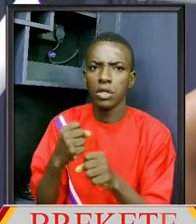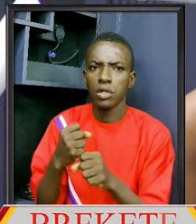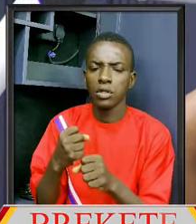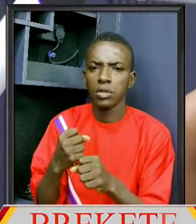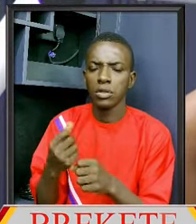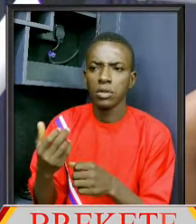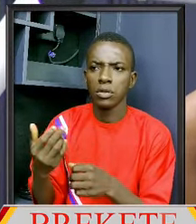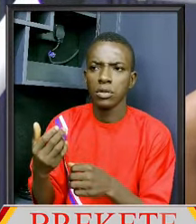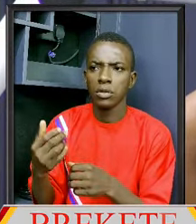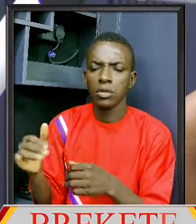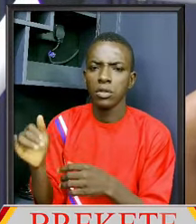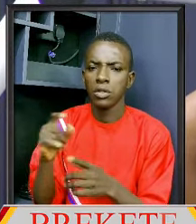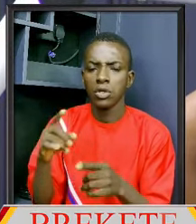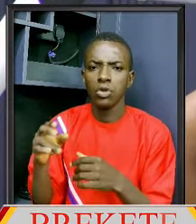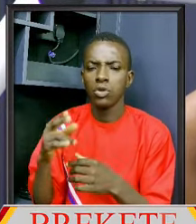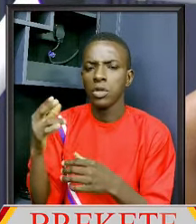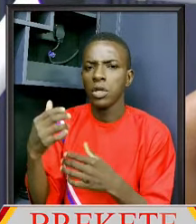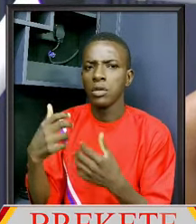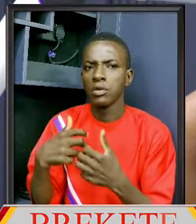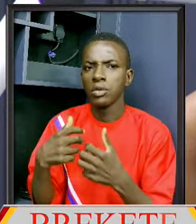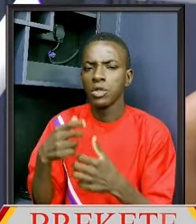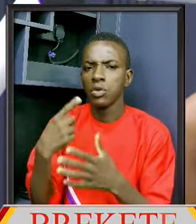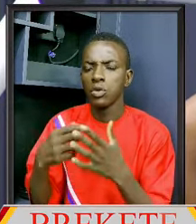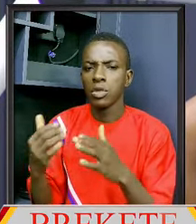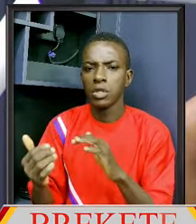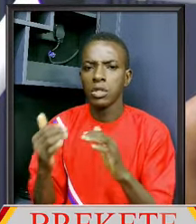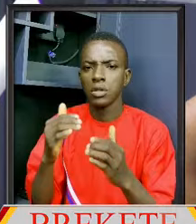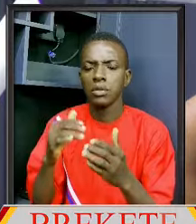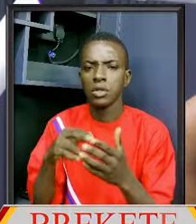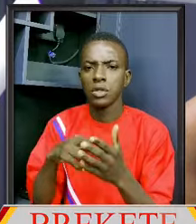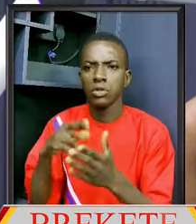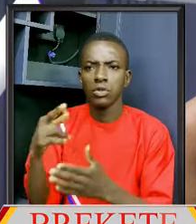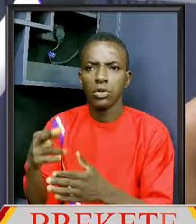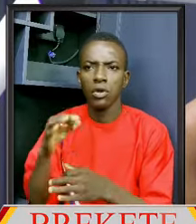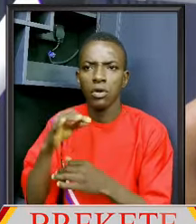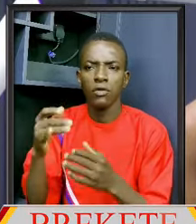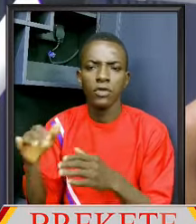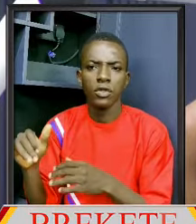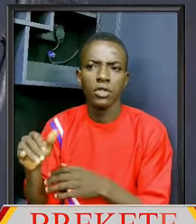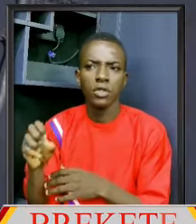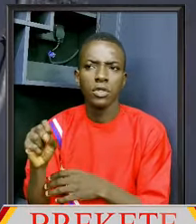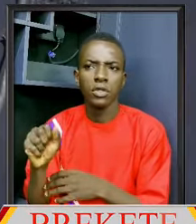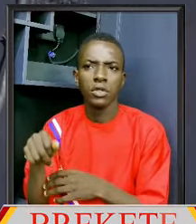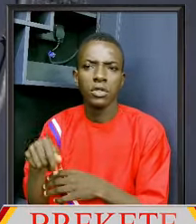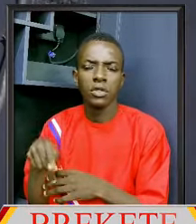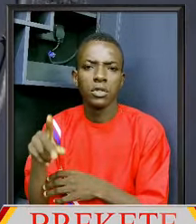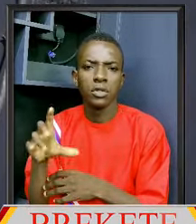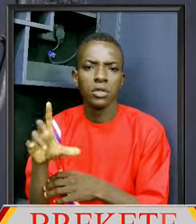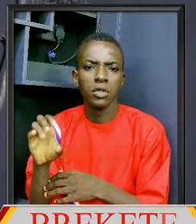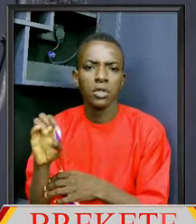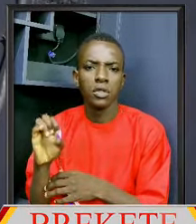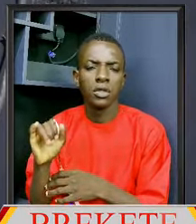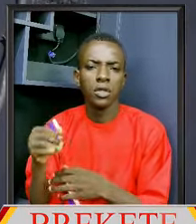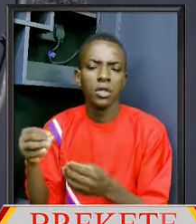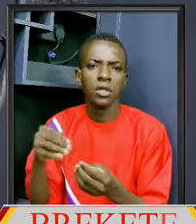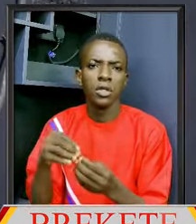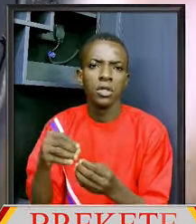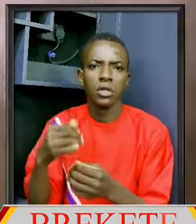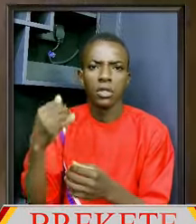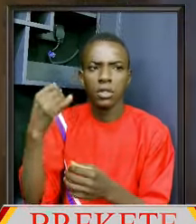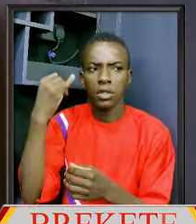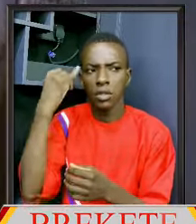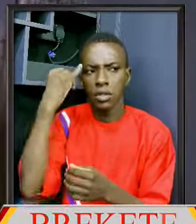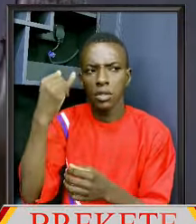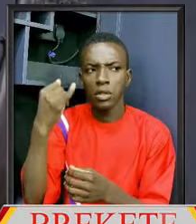of 20 years ago, and those machines are what determines the results of the sample. Because there's this adage in Igbo that